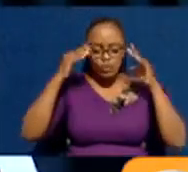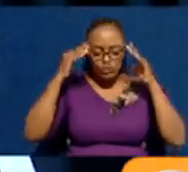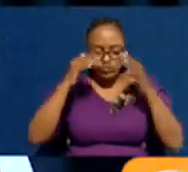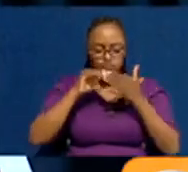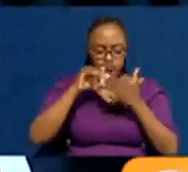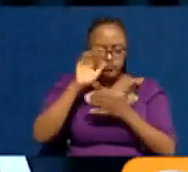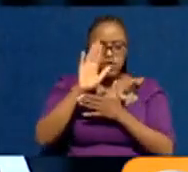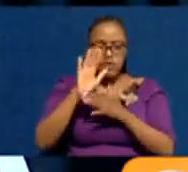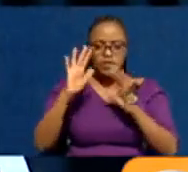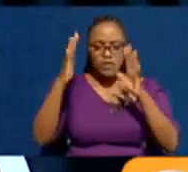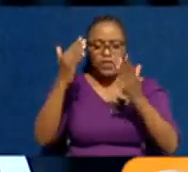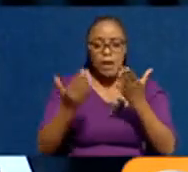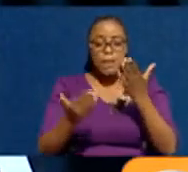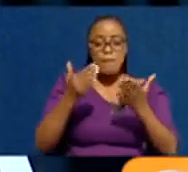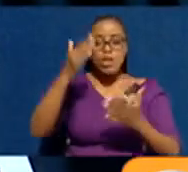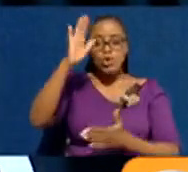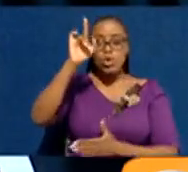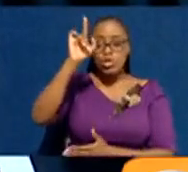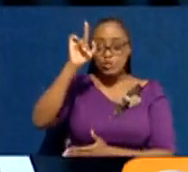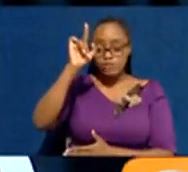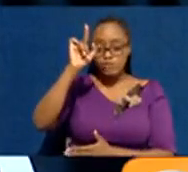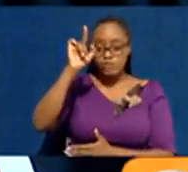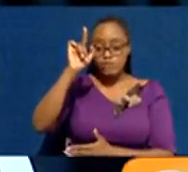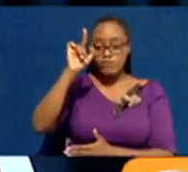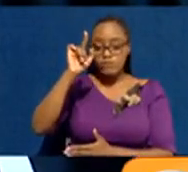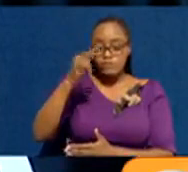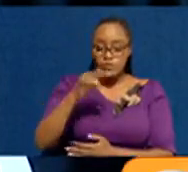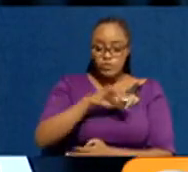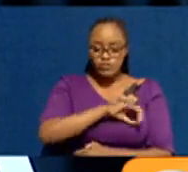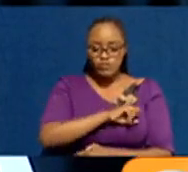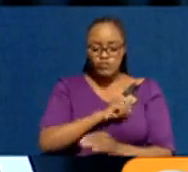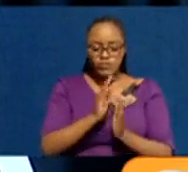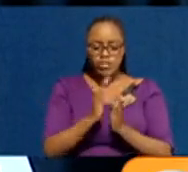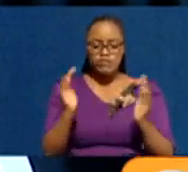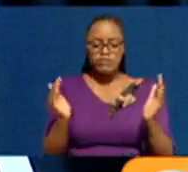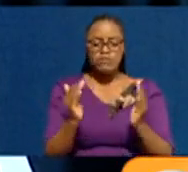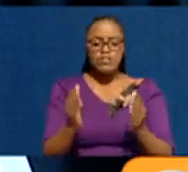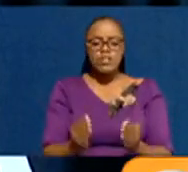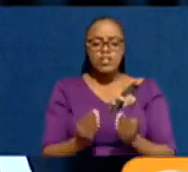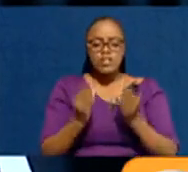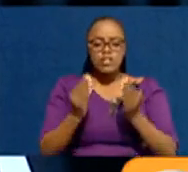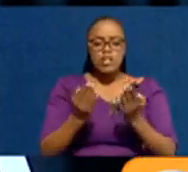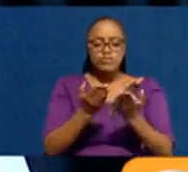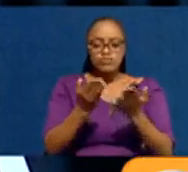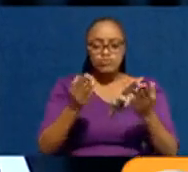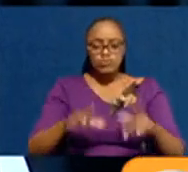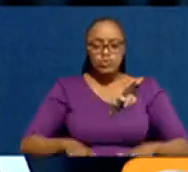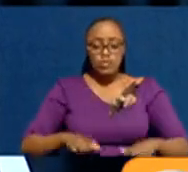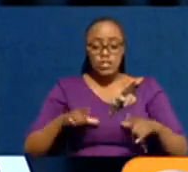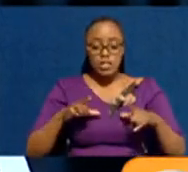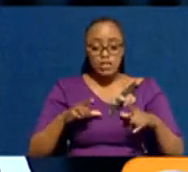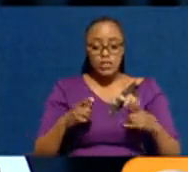beliefs. May God of endurance and encouragement grant you to live